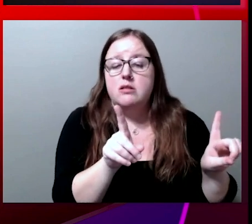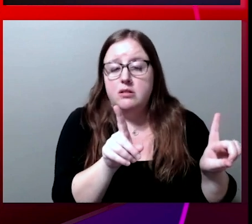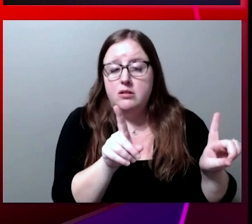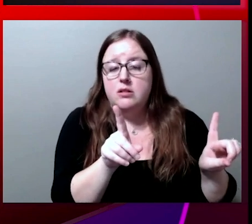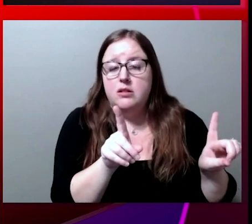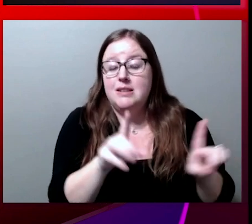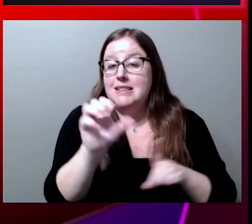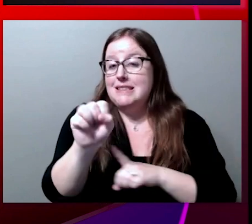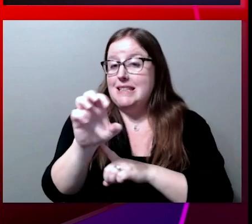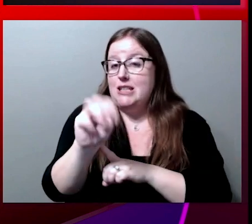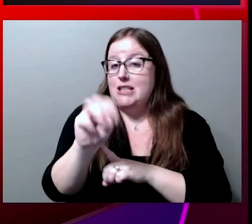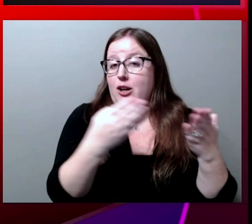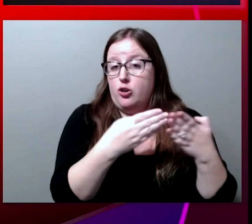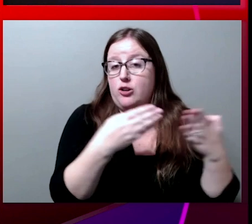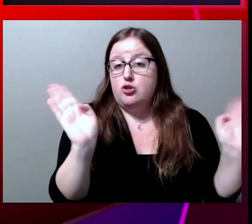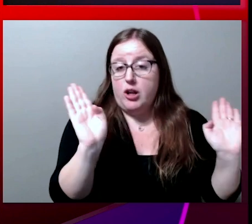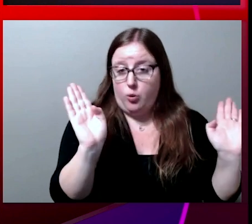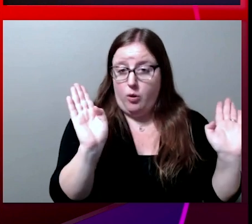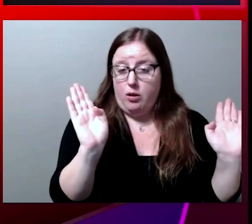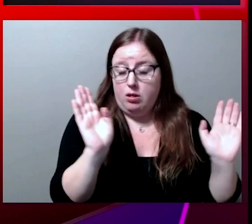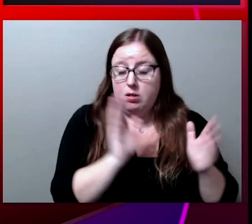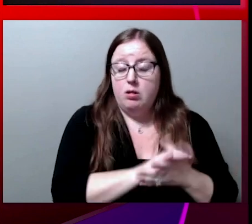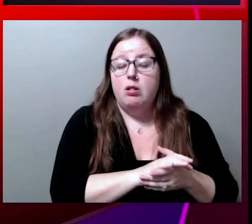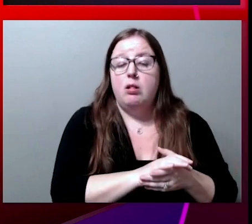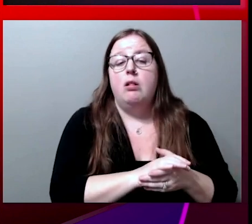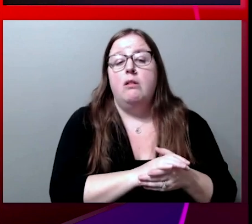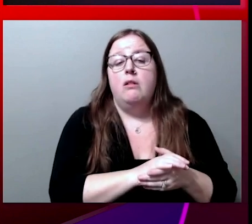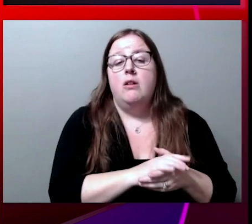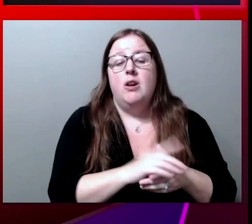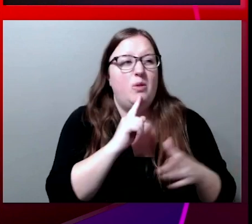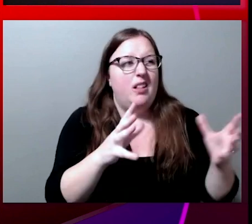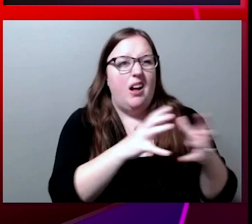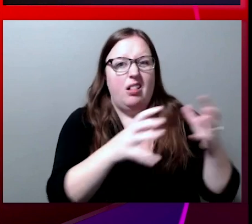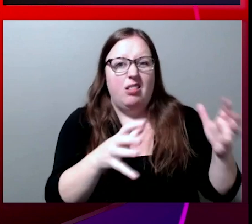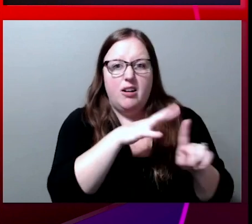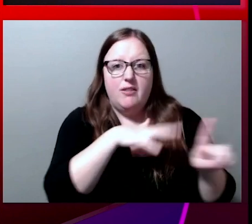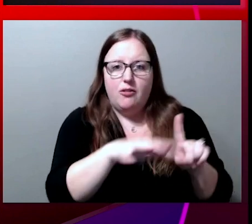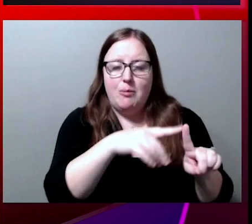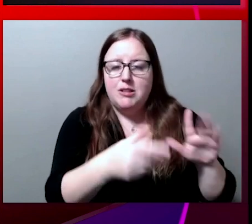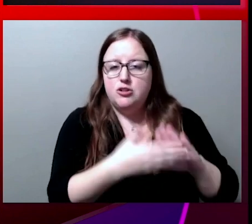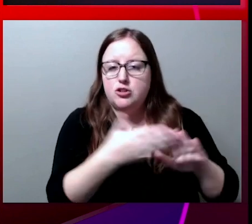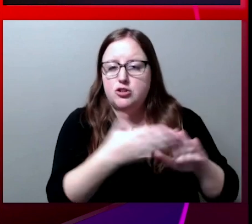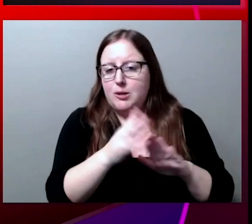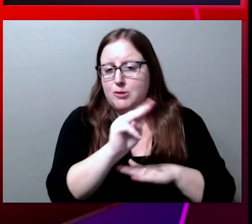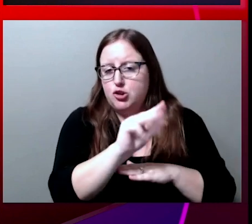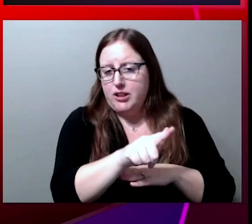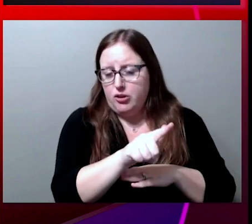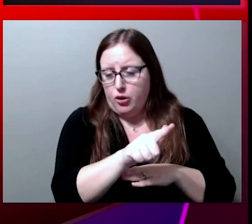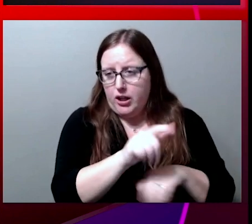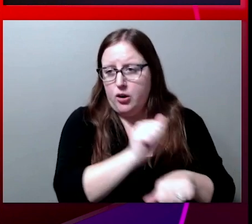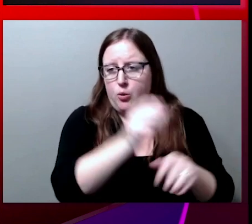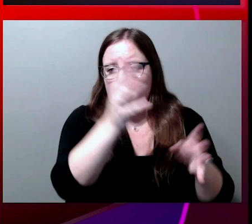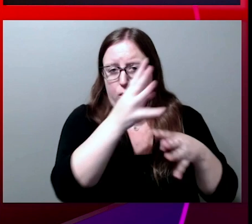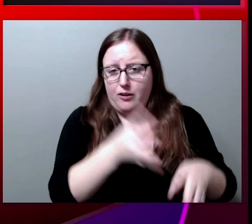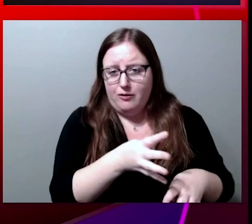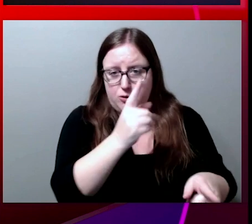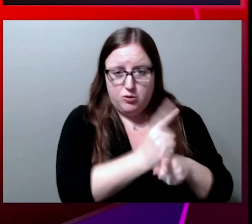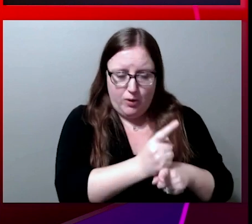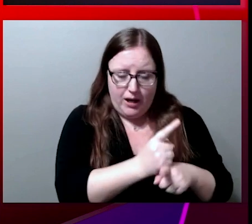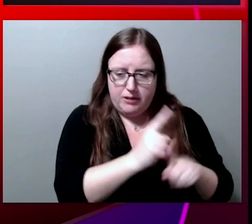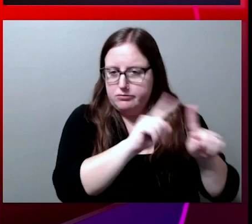SageMaker in general. And there are a lot of environments to run machine learning workflows in, right? A lot of